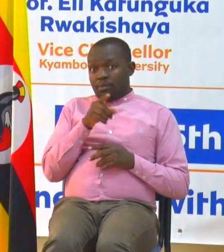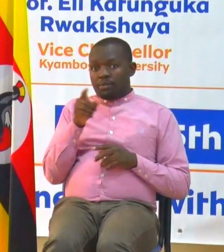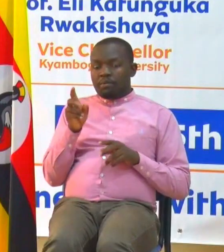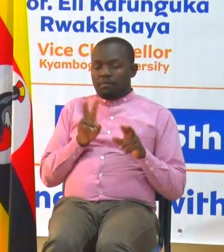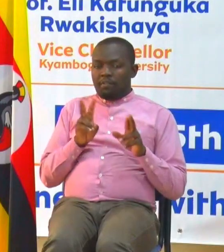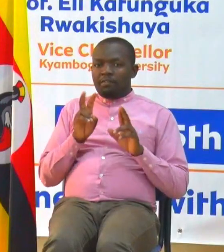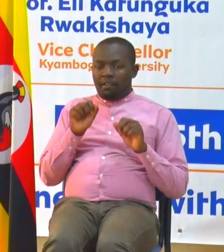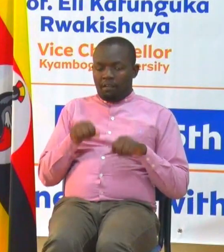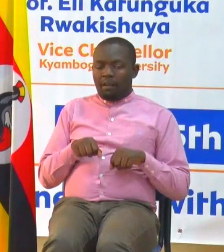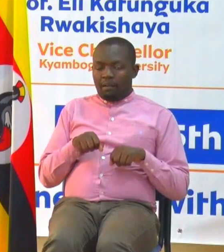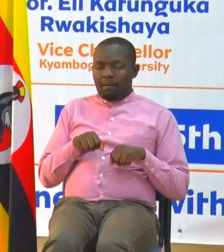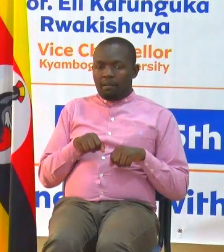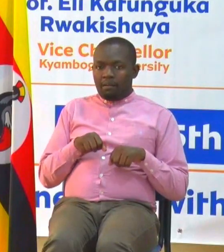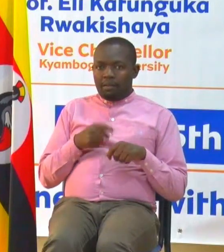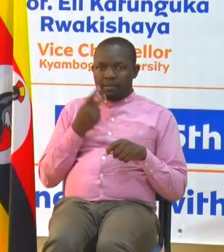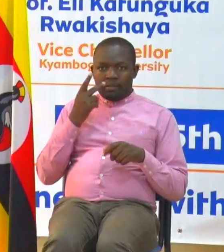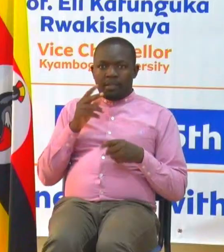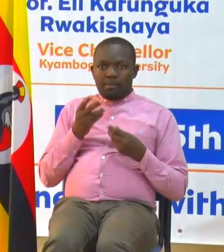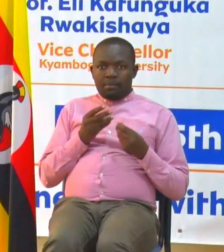out.